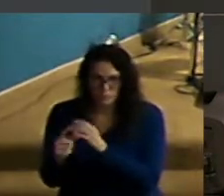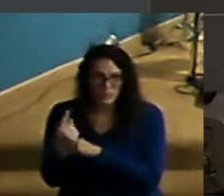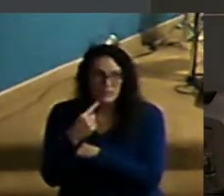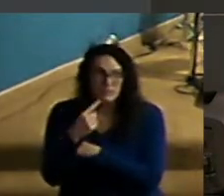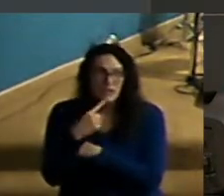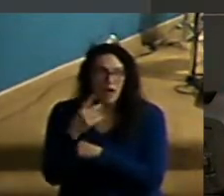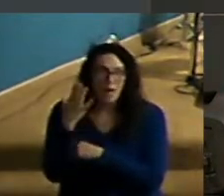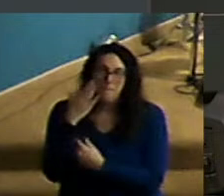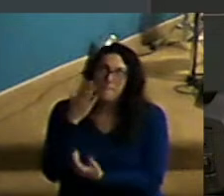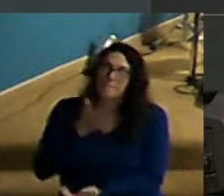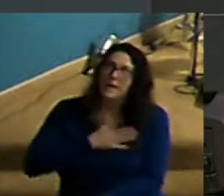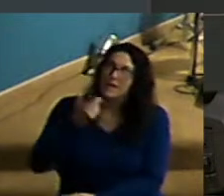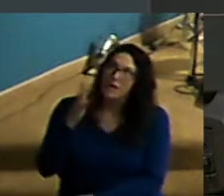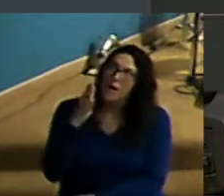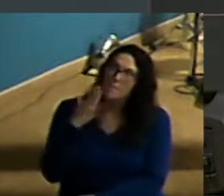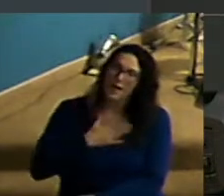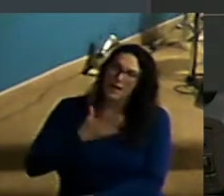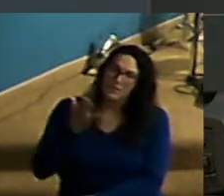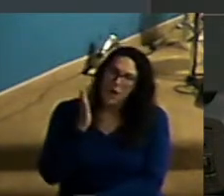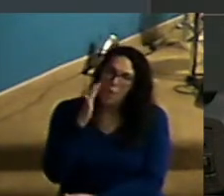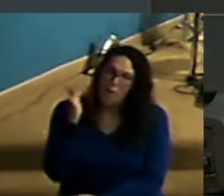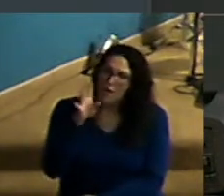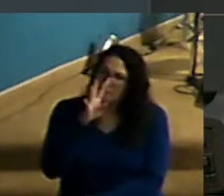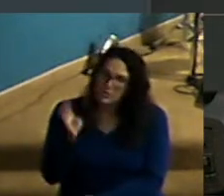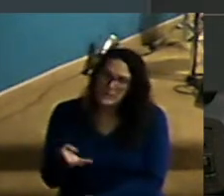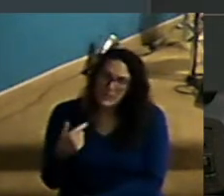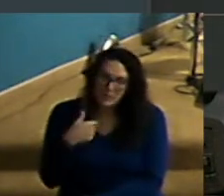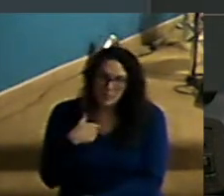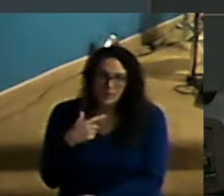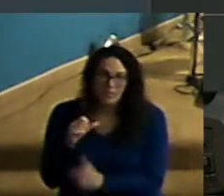why have you forsaken me? And he continue on in verse